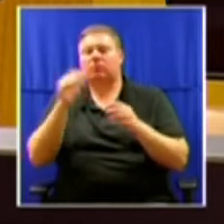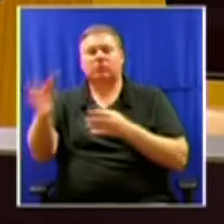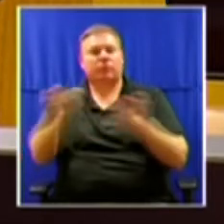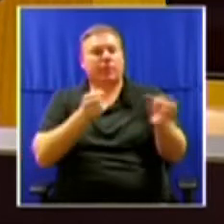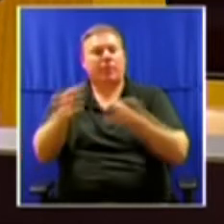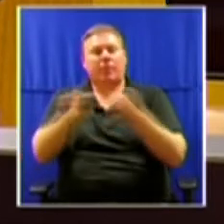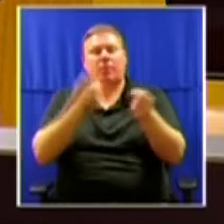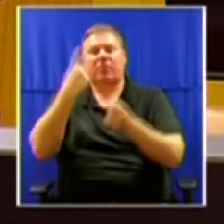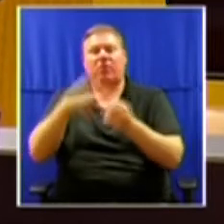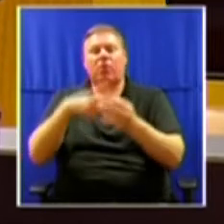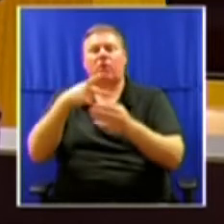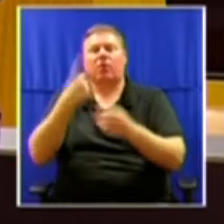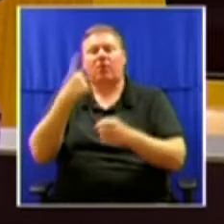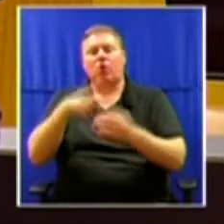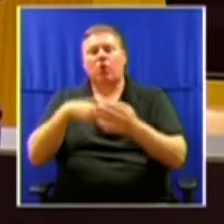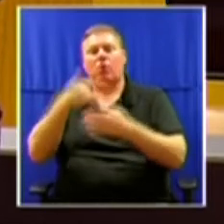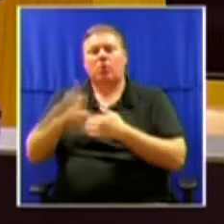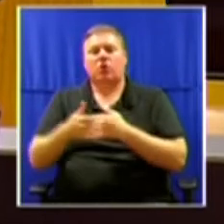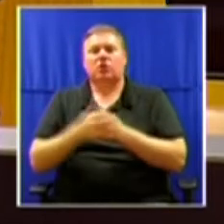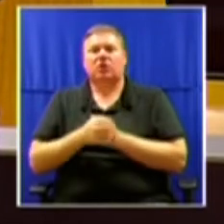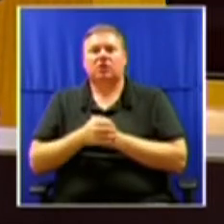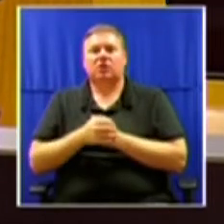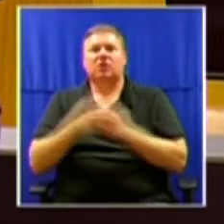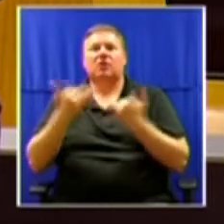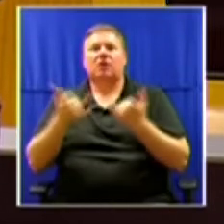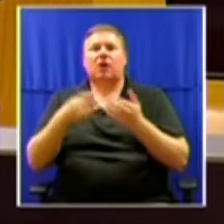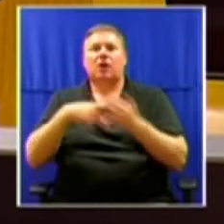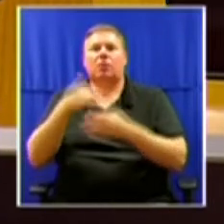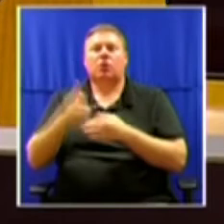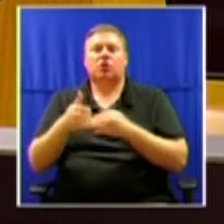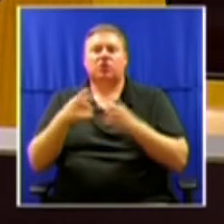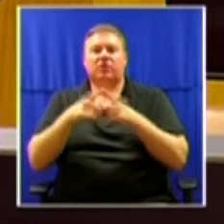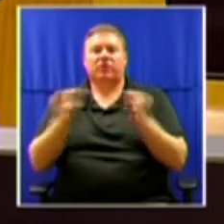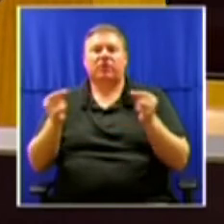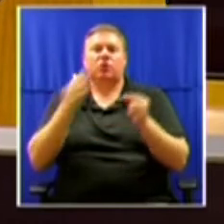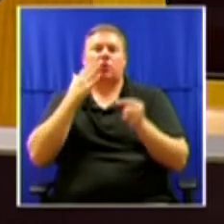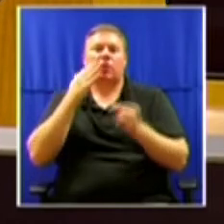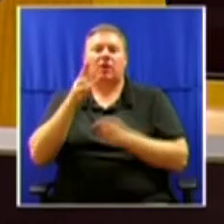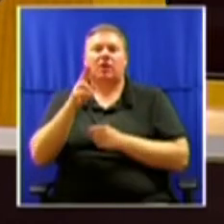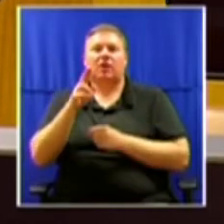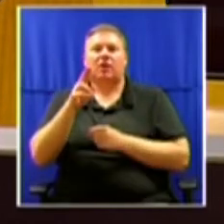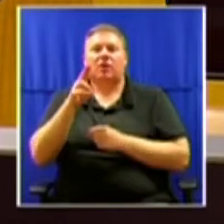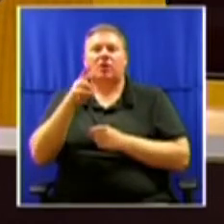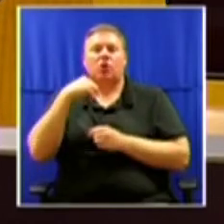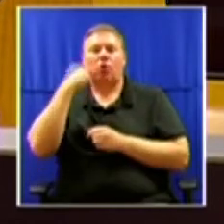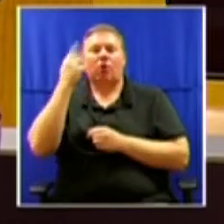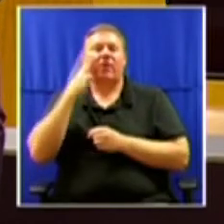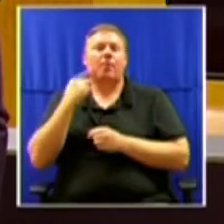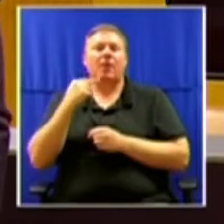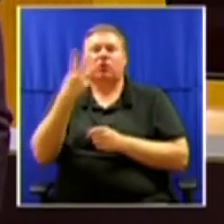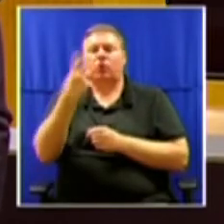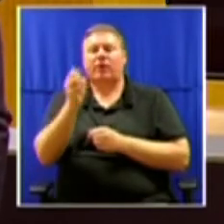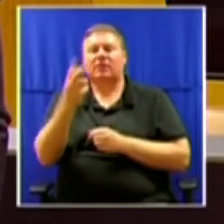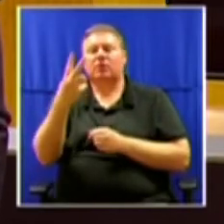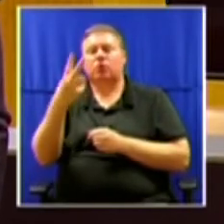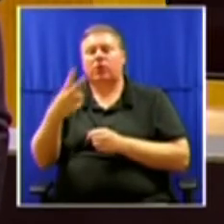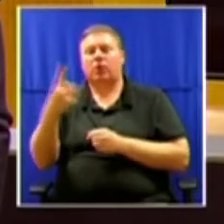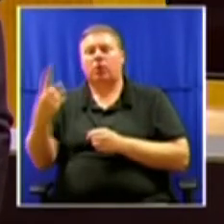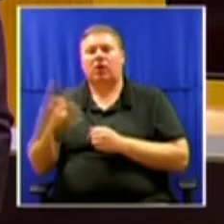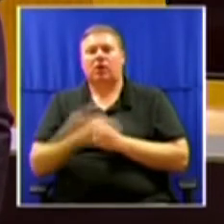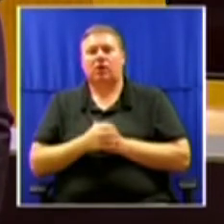These have since been resolved, and the project is earmarked for completion by November 2021. The building